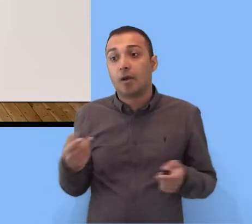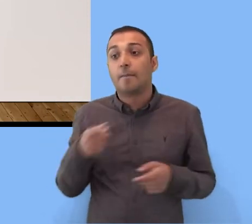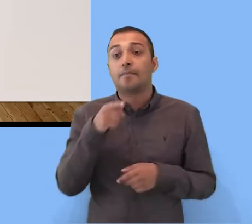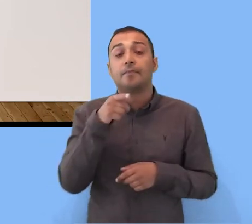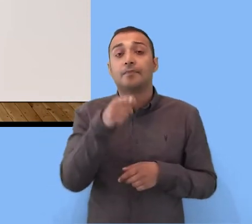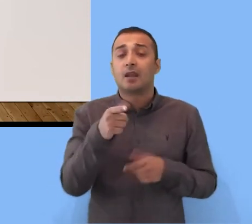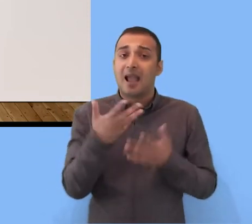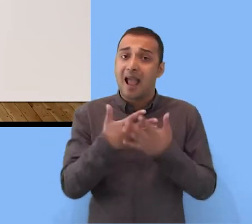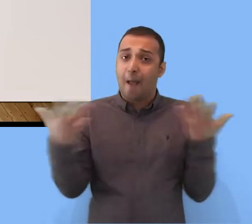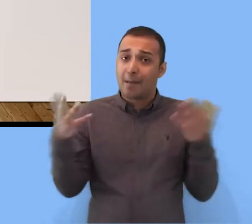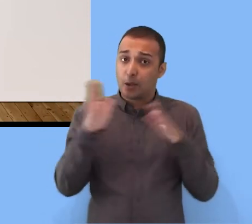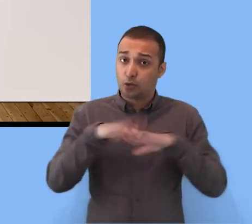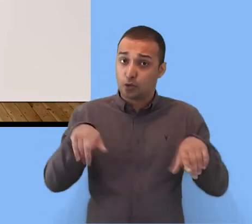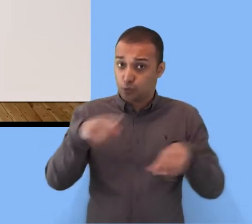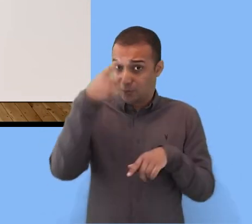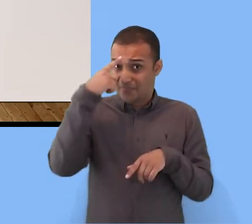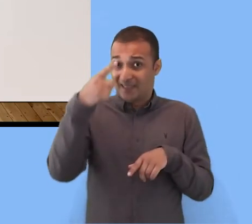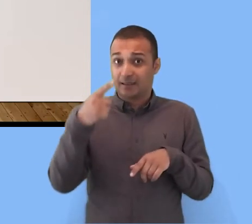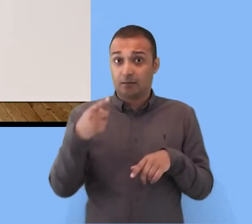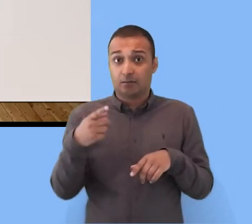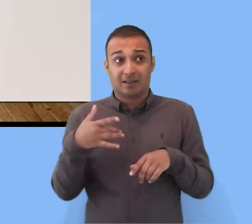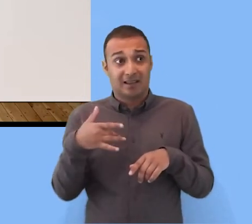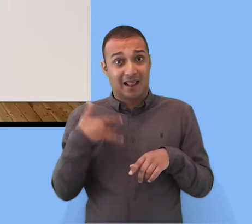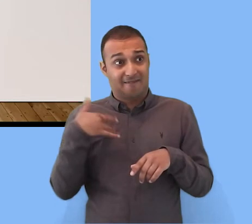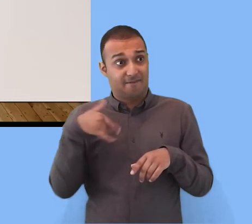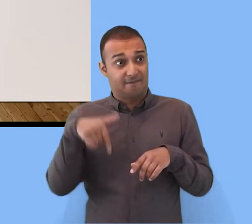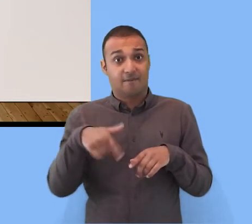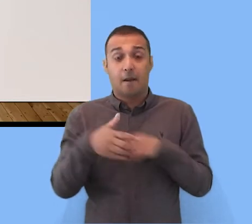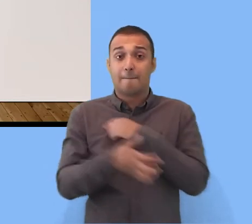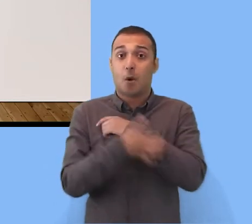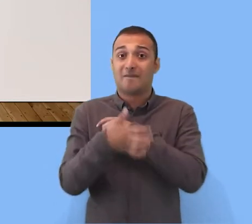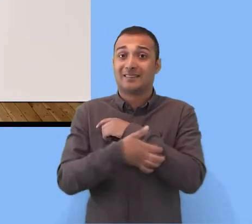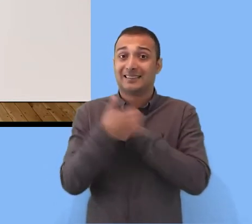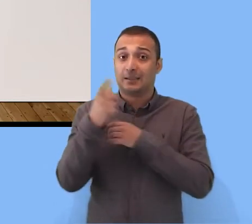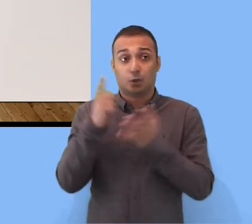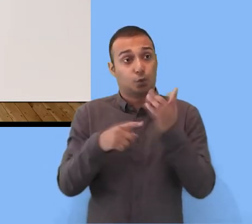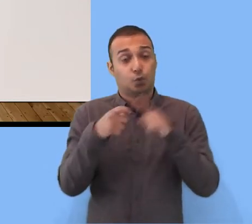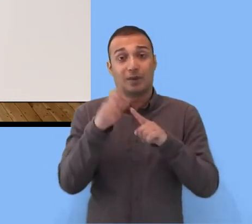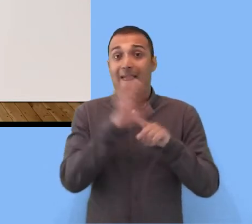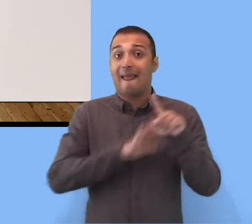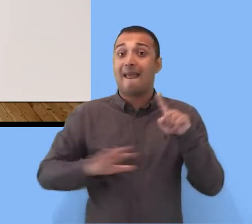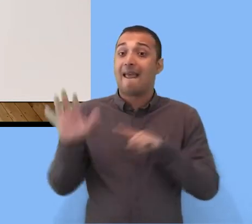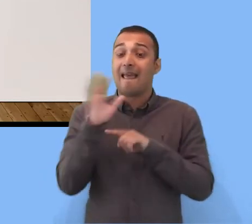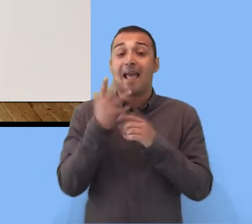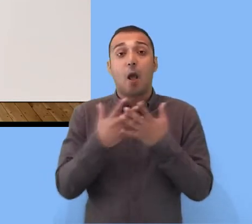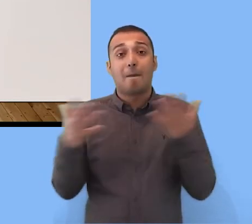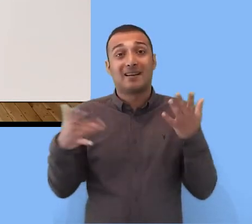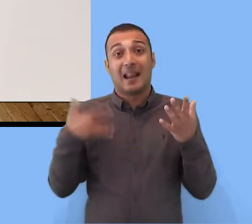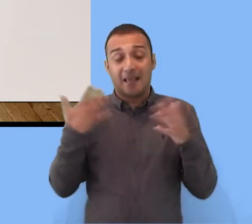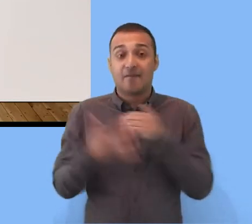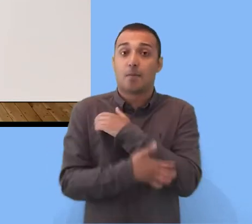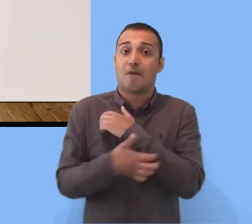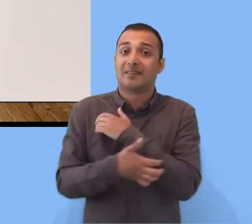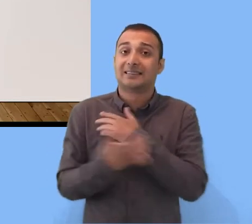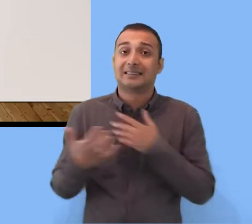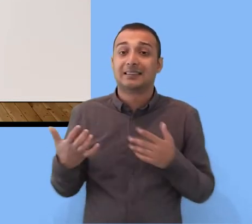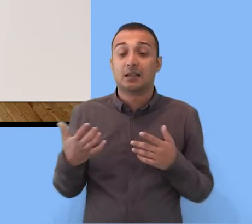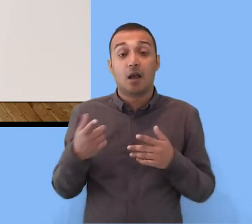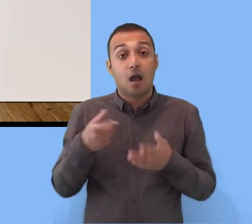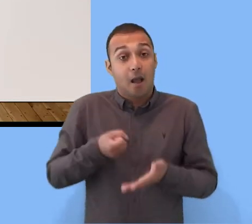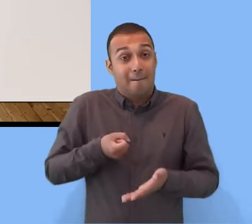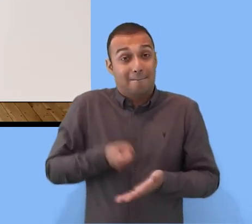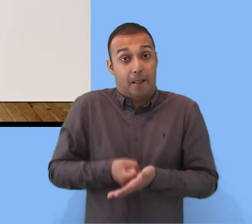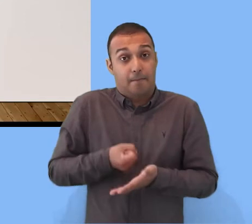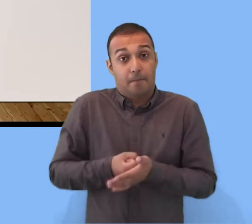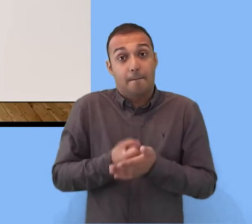UK live in poverty. Unfortunately, that number is at least 4 million. And I say at least because the sense